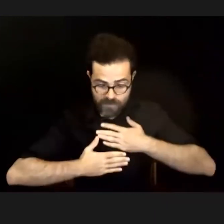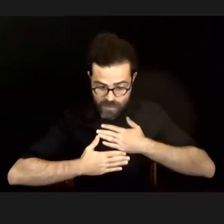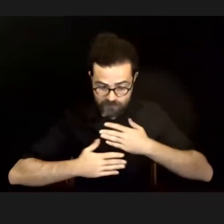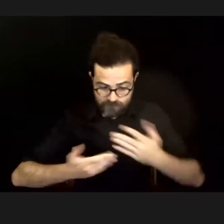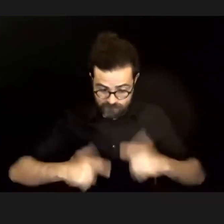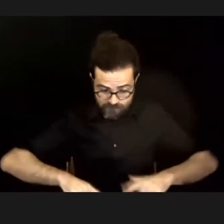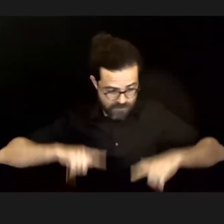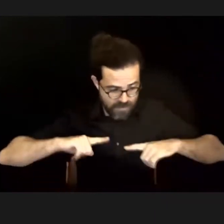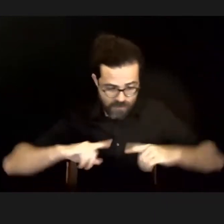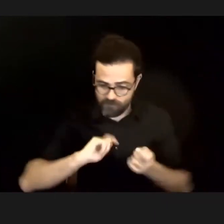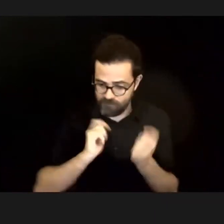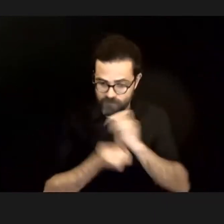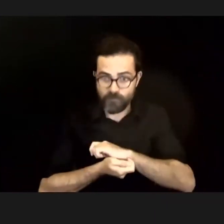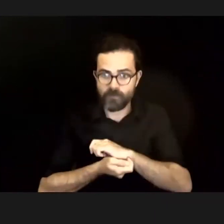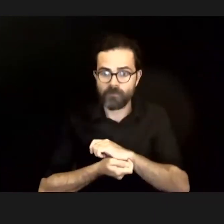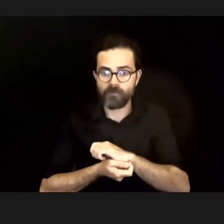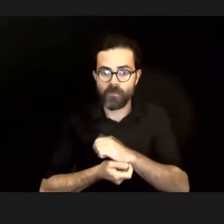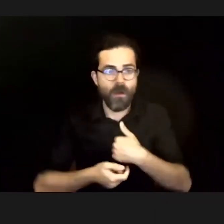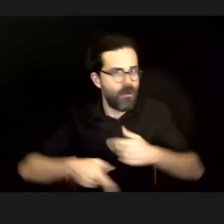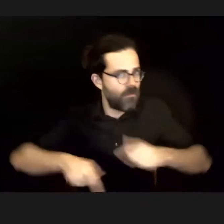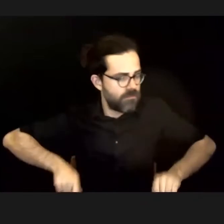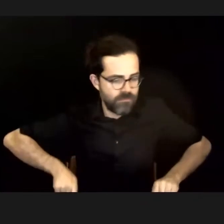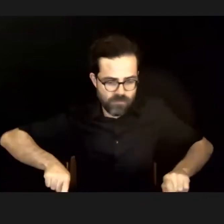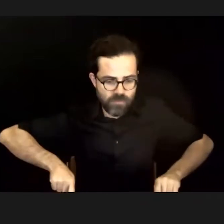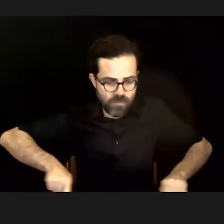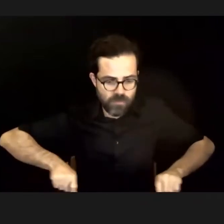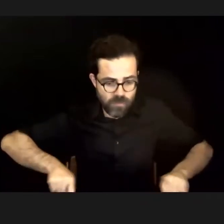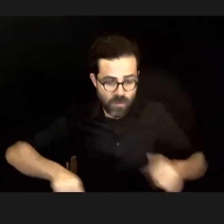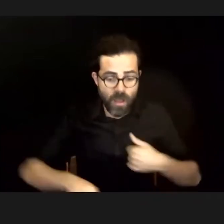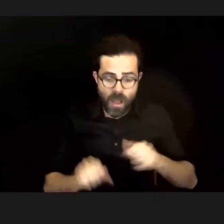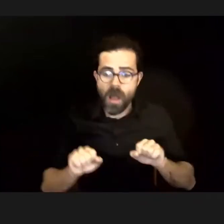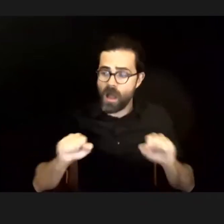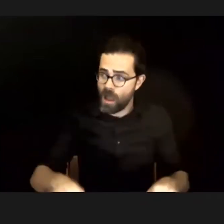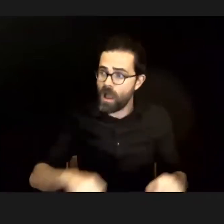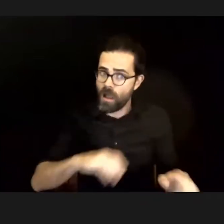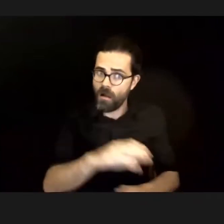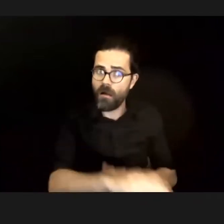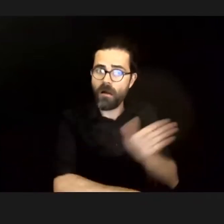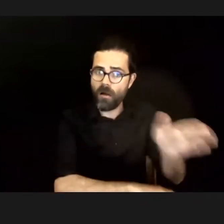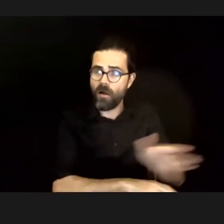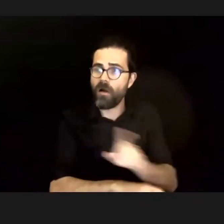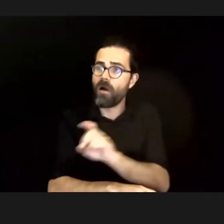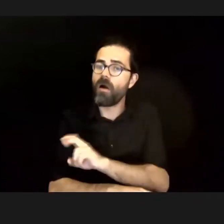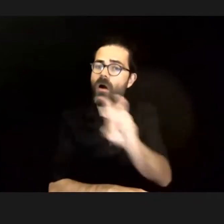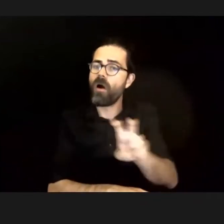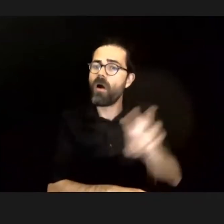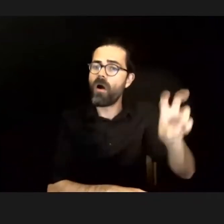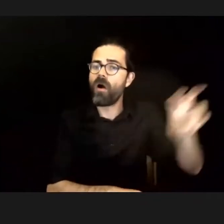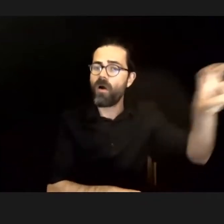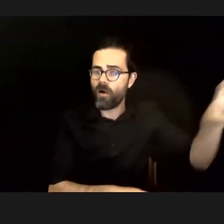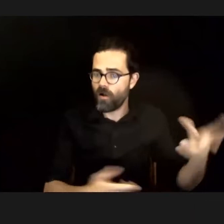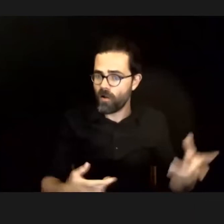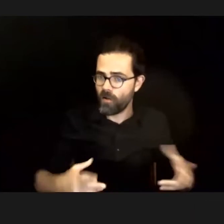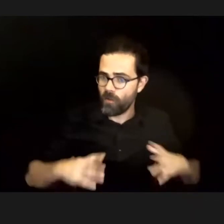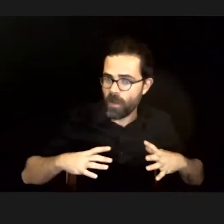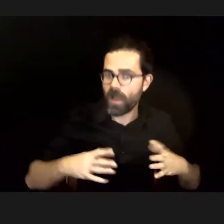wheelchair, like every other people, I can go to vacation and enjoy the